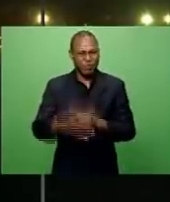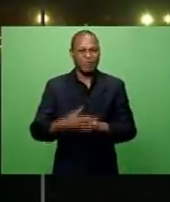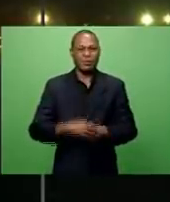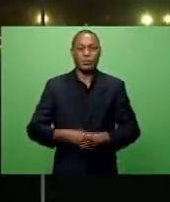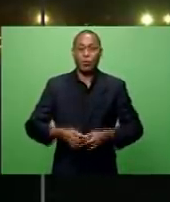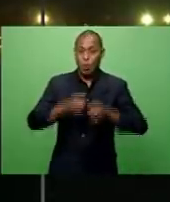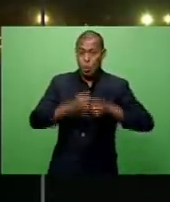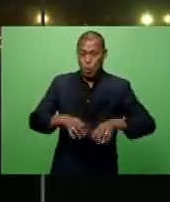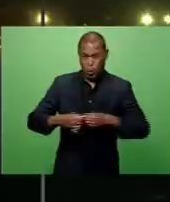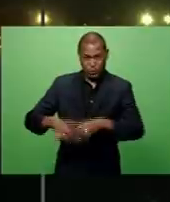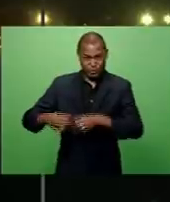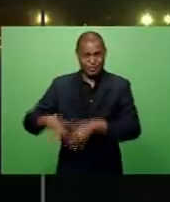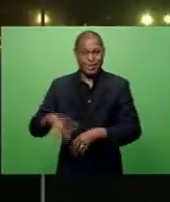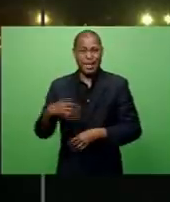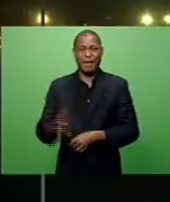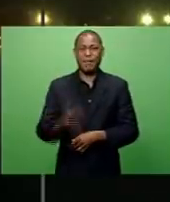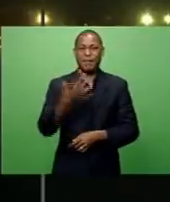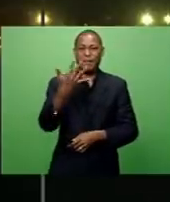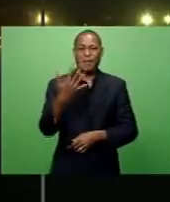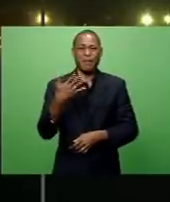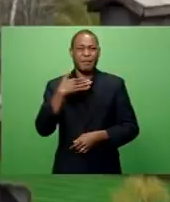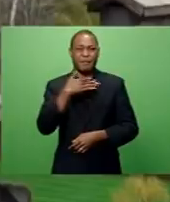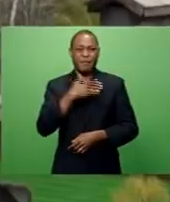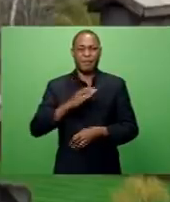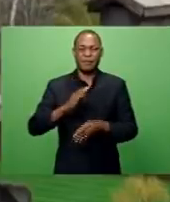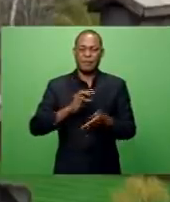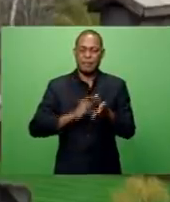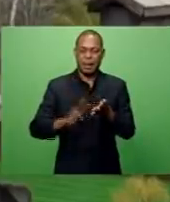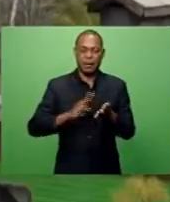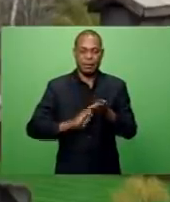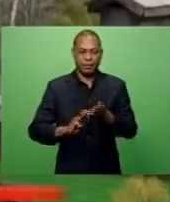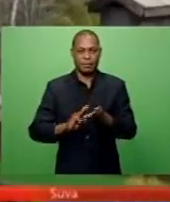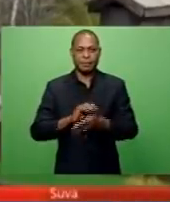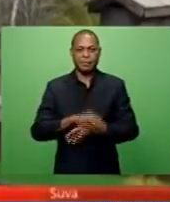are estimated at around $500 million.